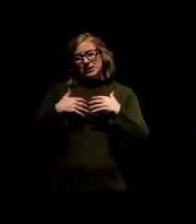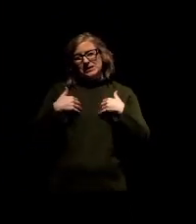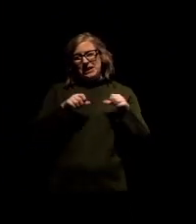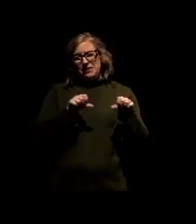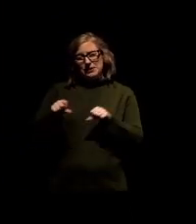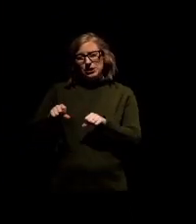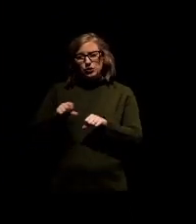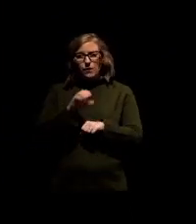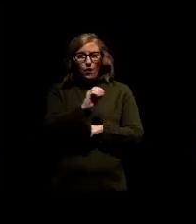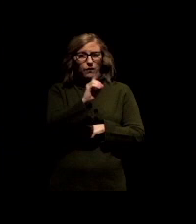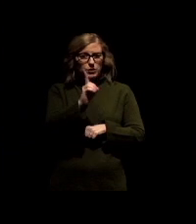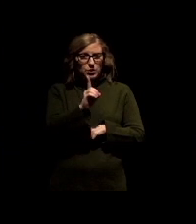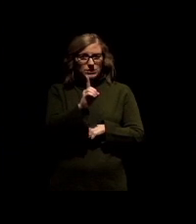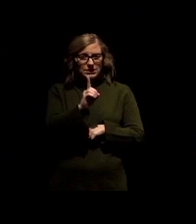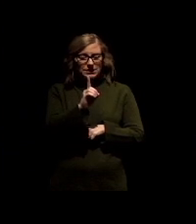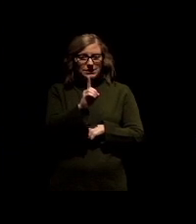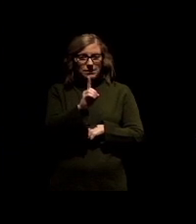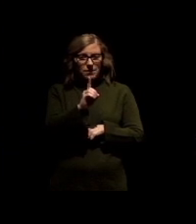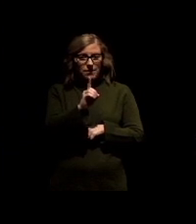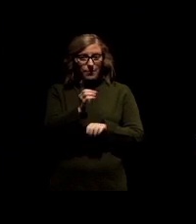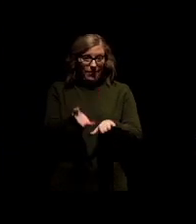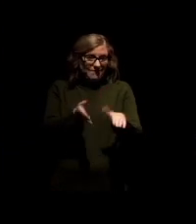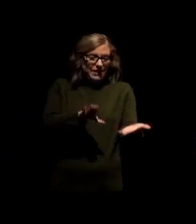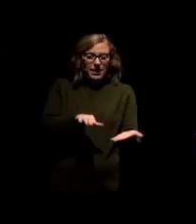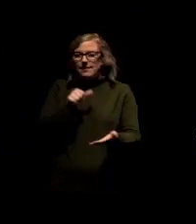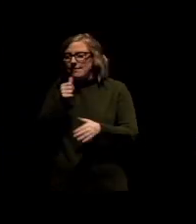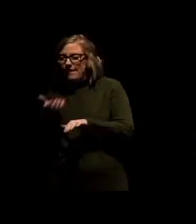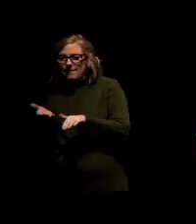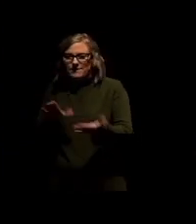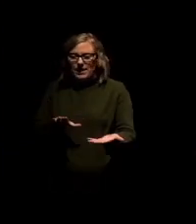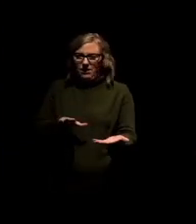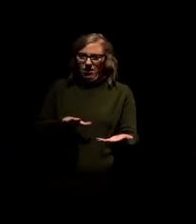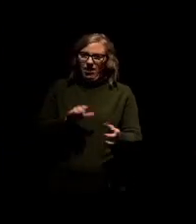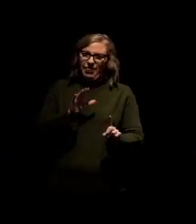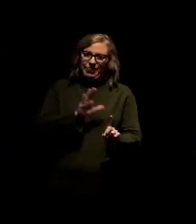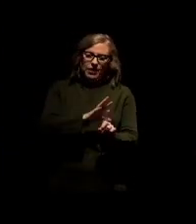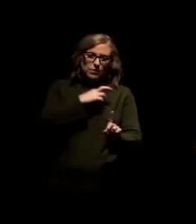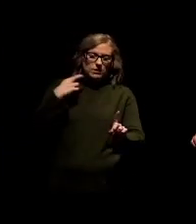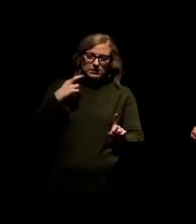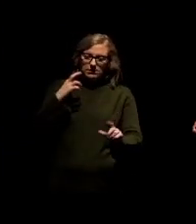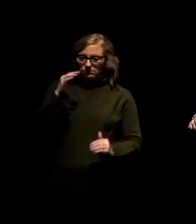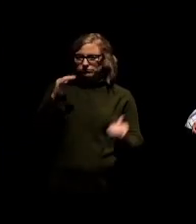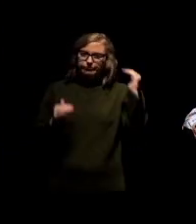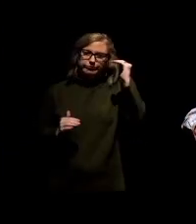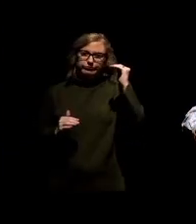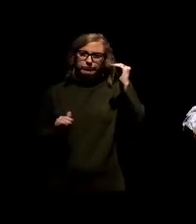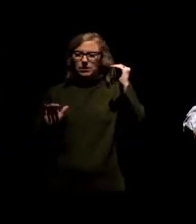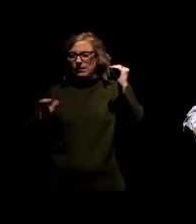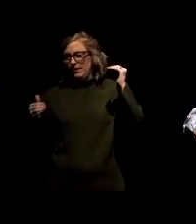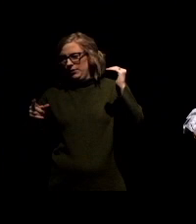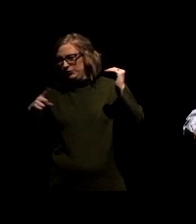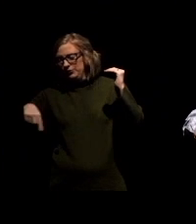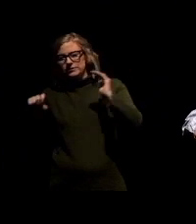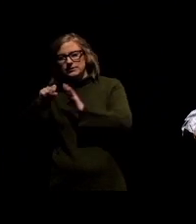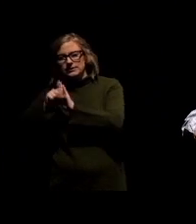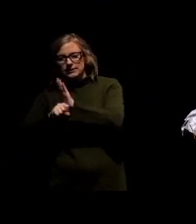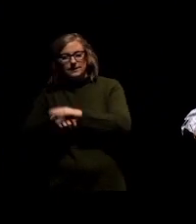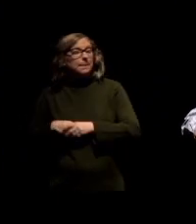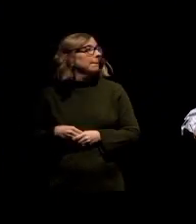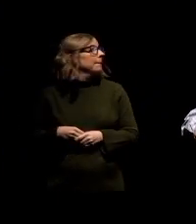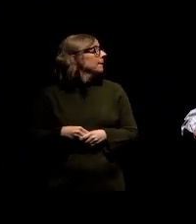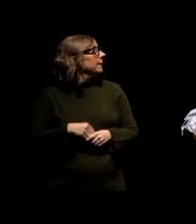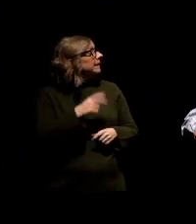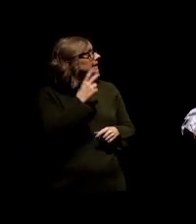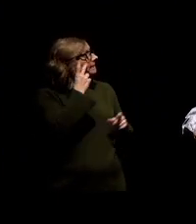both non-fatal and fatal overdoses, that are much larger than the rest of the population in the state. You can see here that this is a